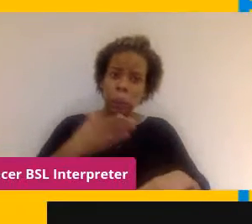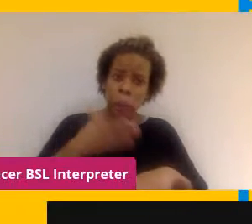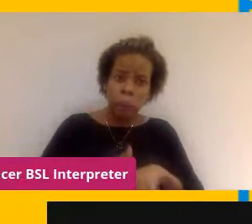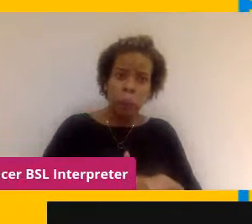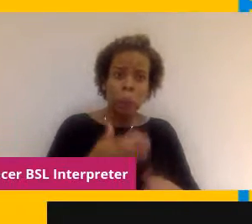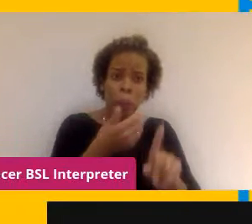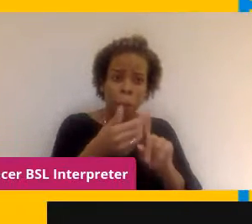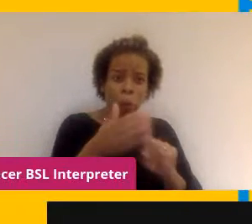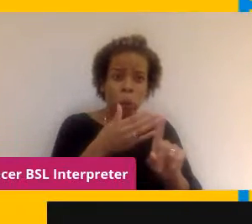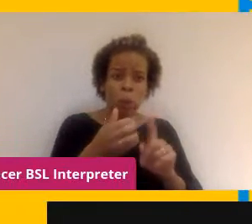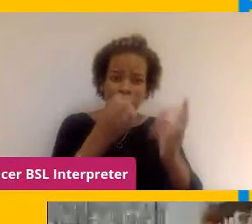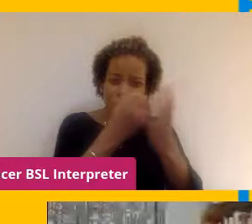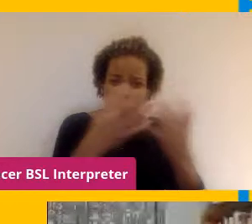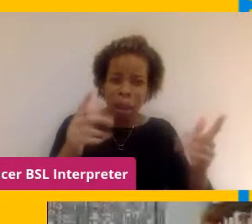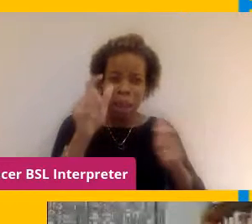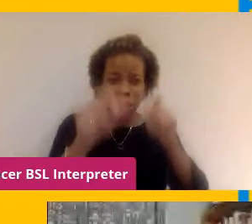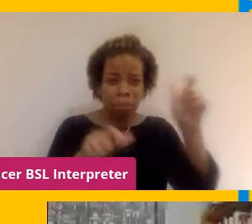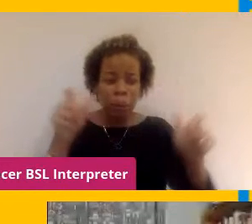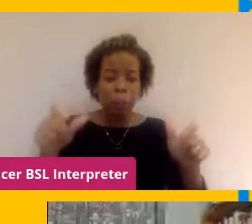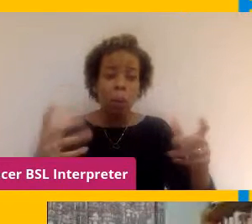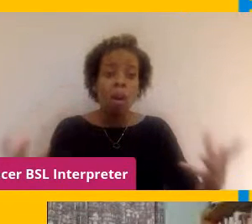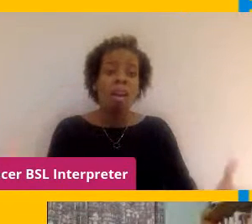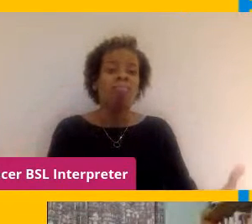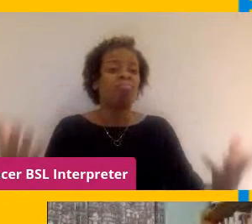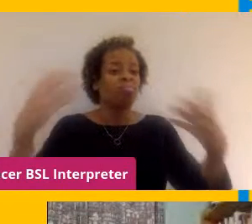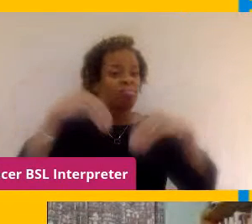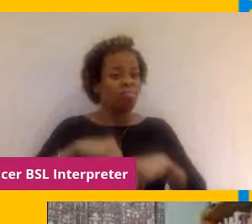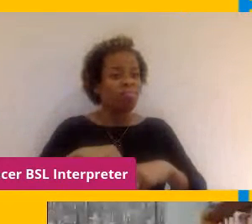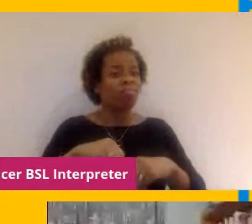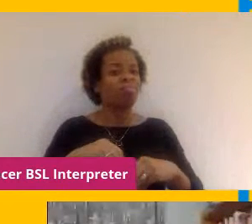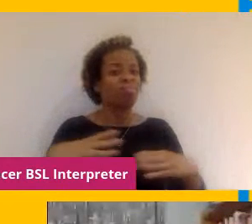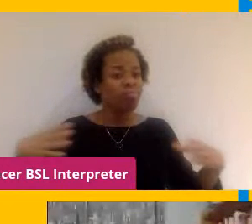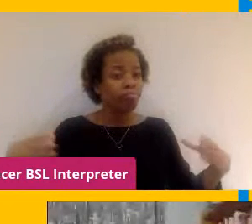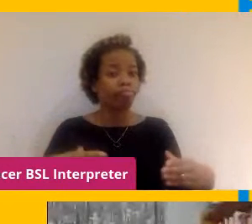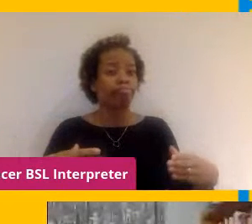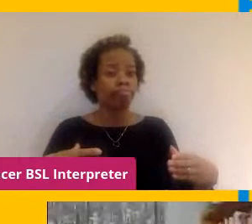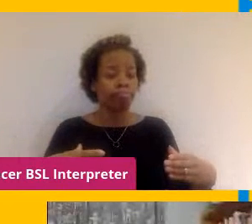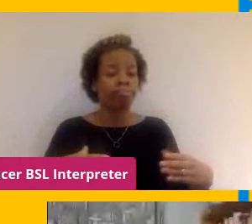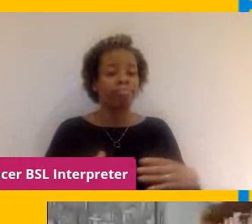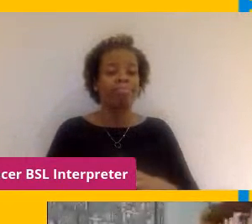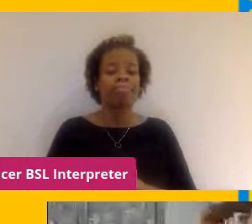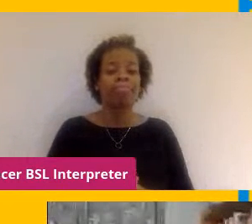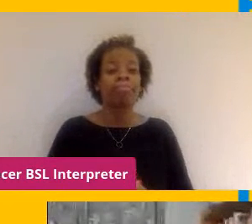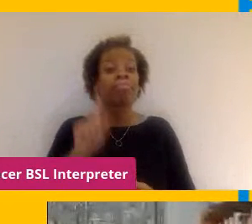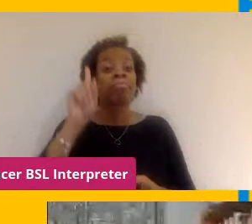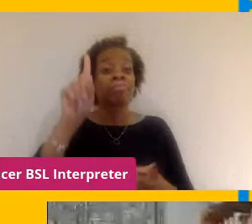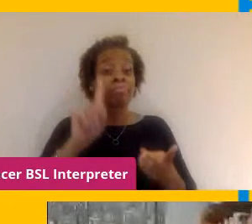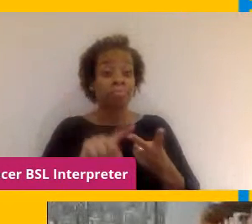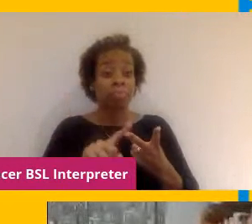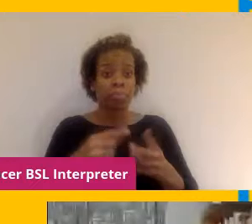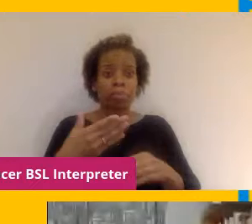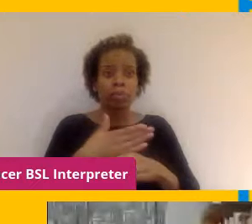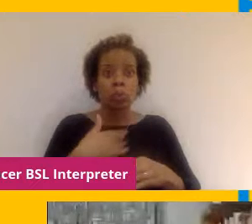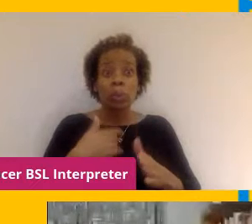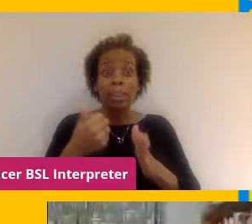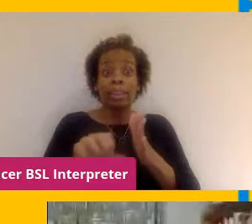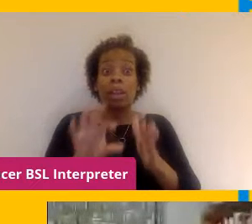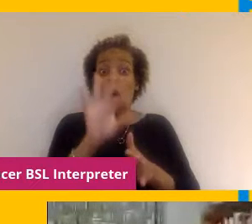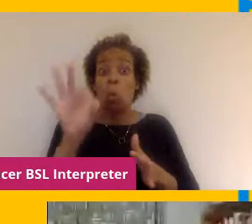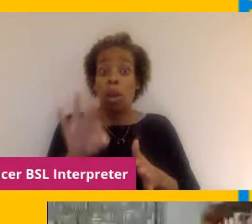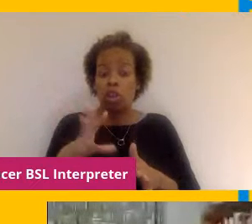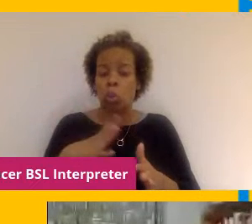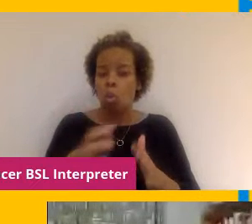many people as possible to get involved with their branch. And the other thing I wanted to say quickly, just before we move on to questions, was